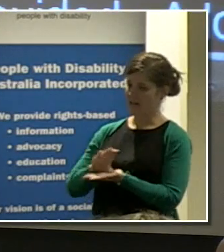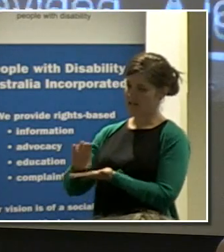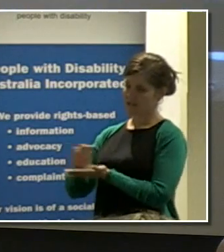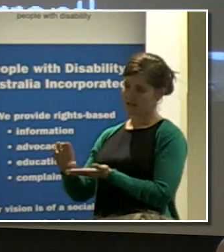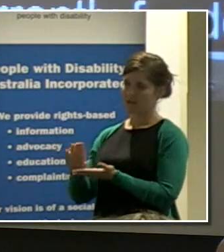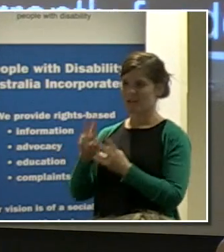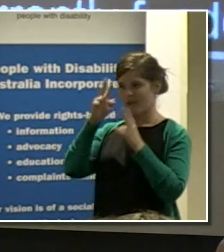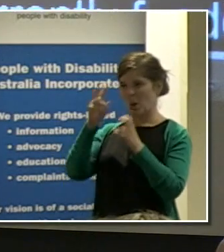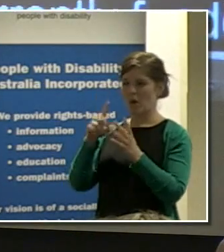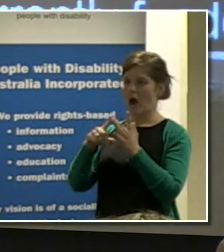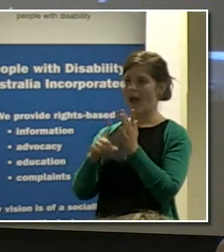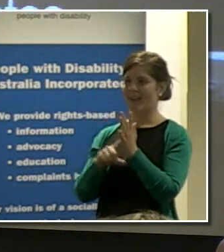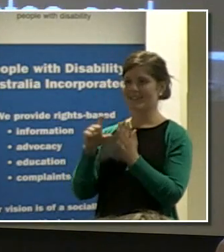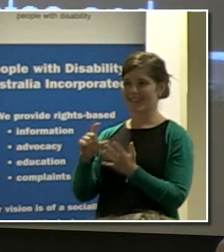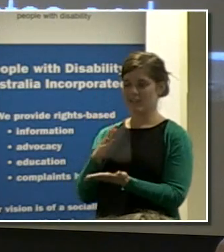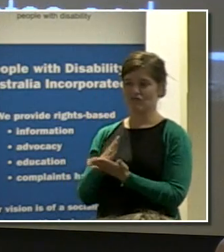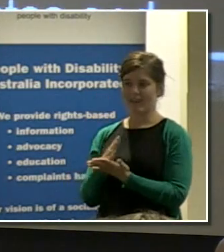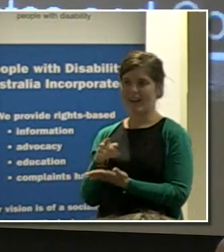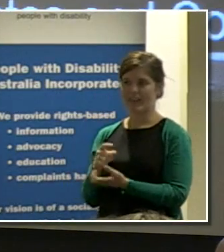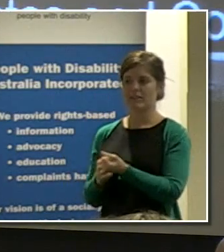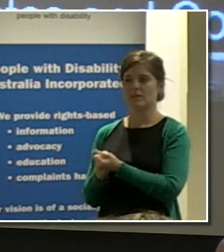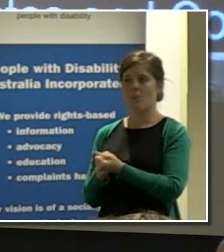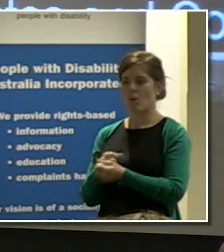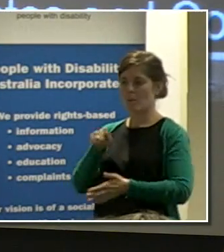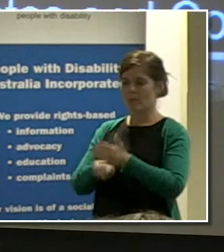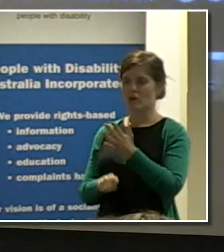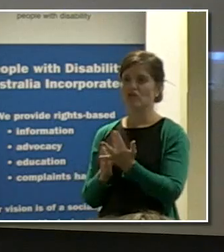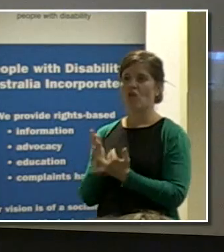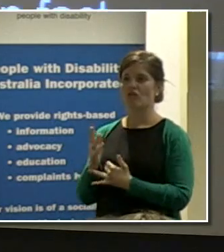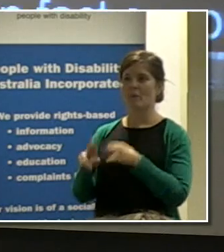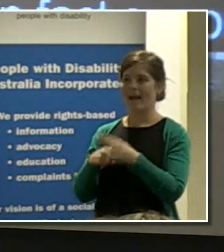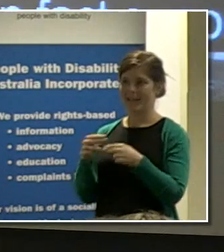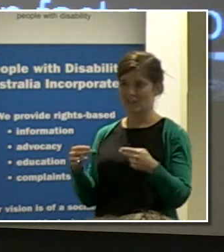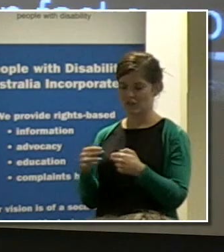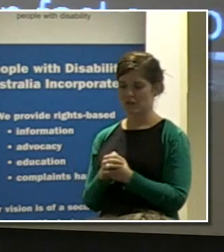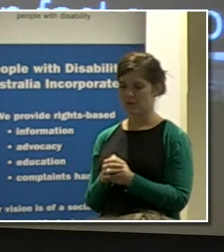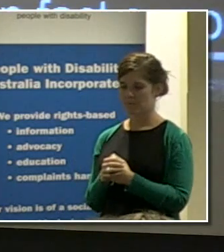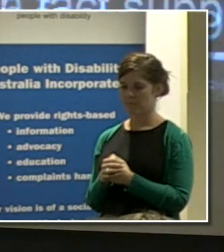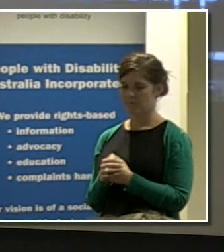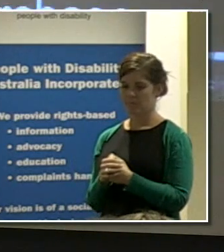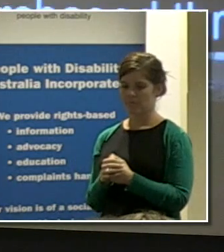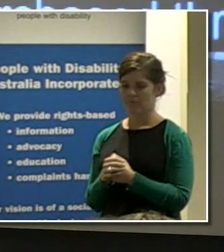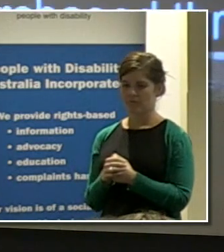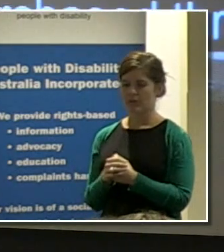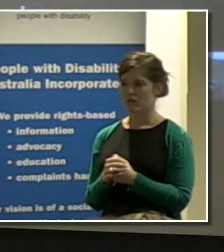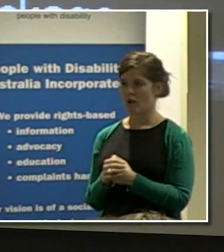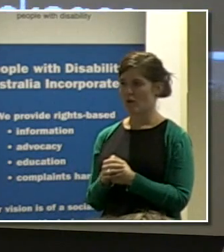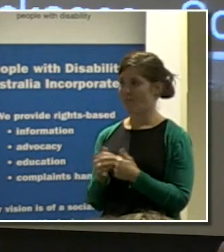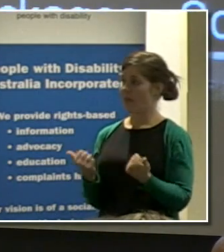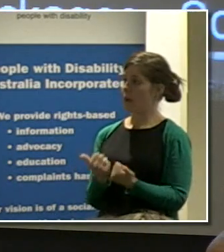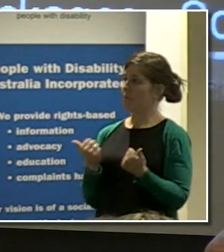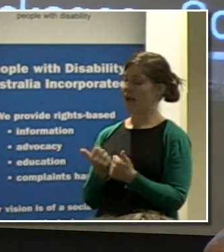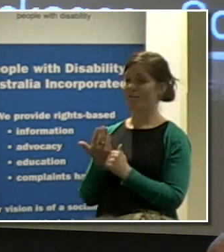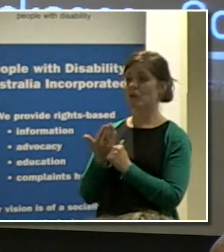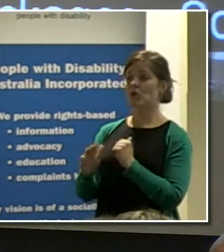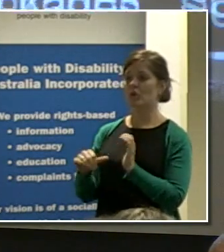ILC, is in fact supports that would be purchased through people's packages. And so there is the amount of new money is more than